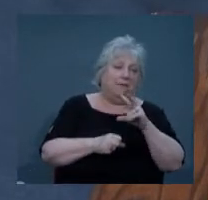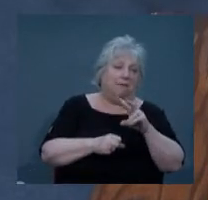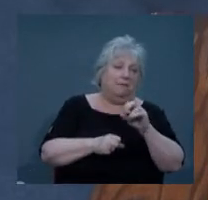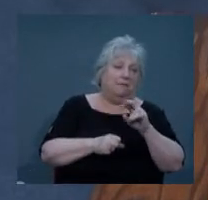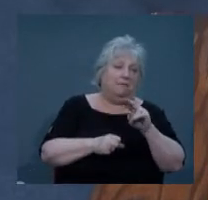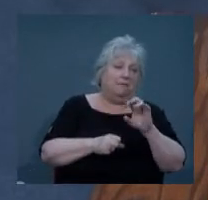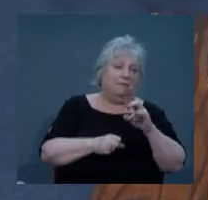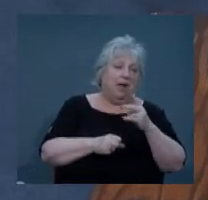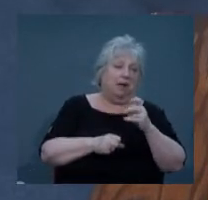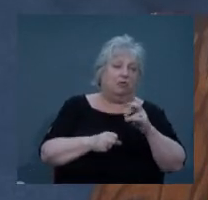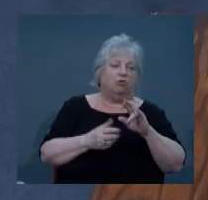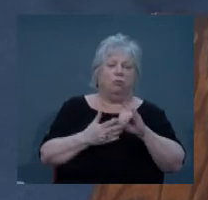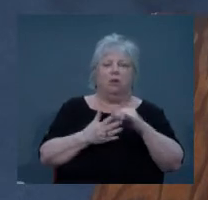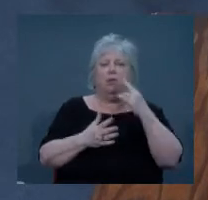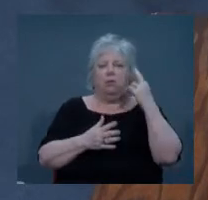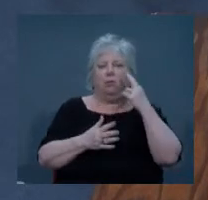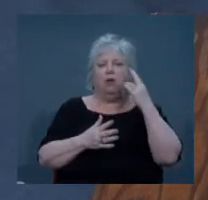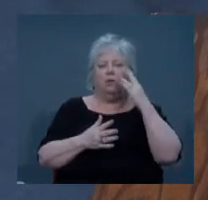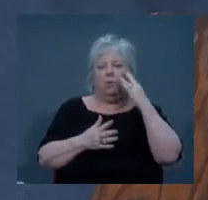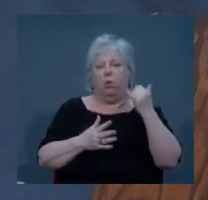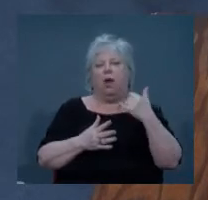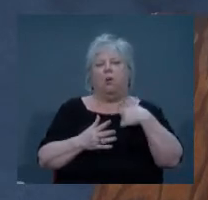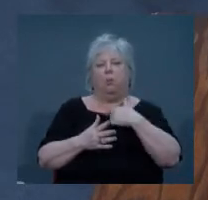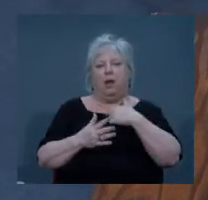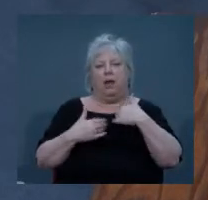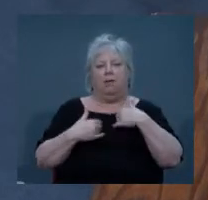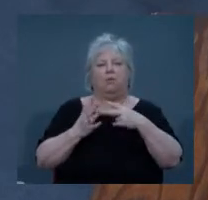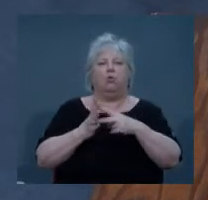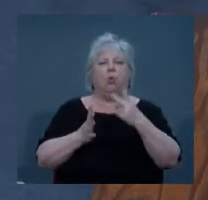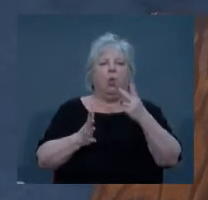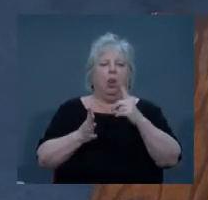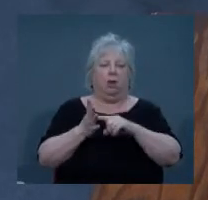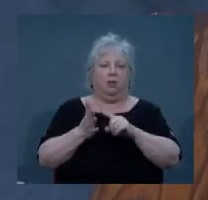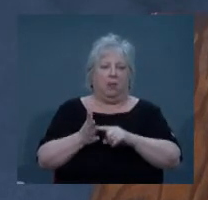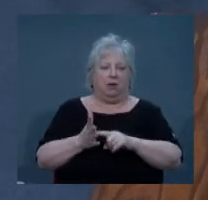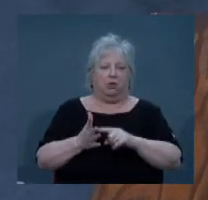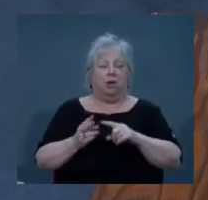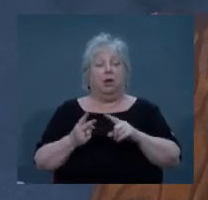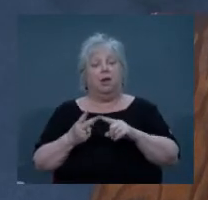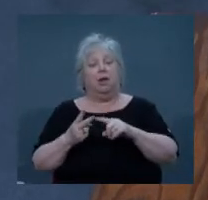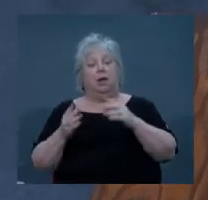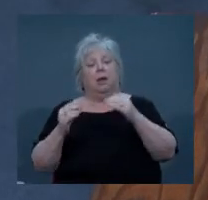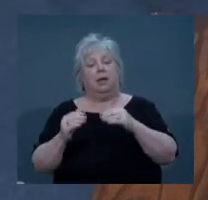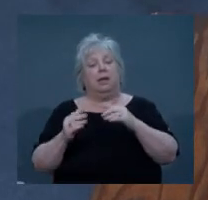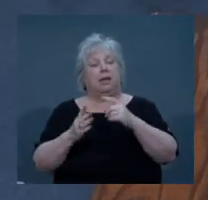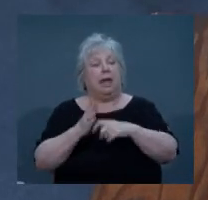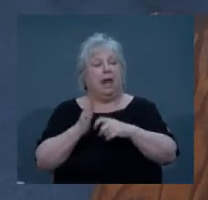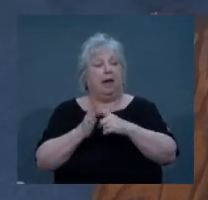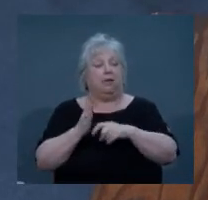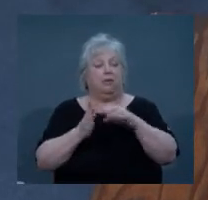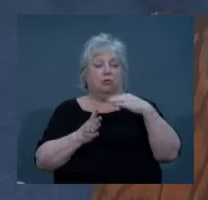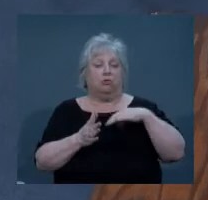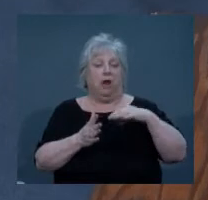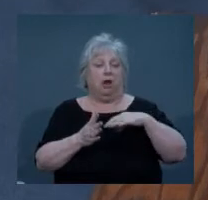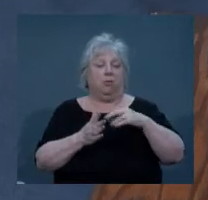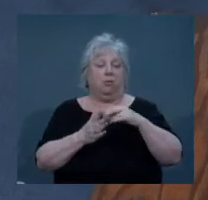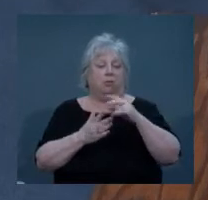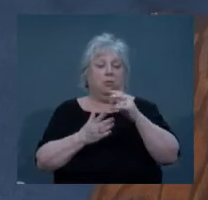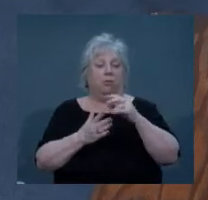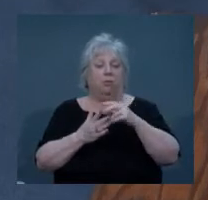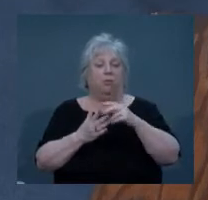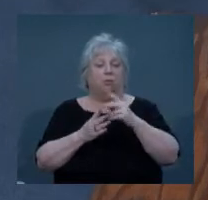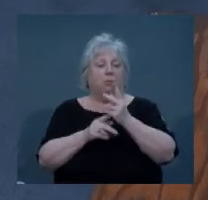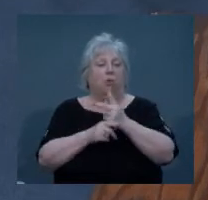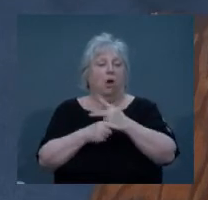there are some dual inspections. Also, some of the tax credit projects, they get inspected by ADFA, and so we also